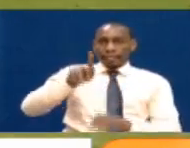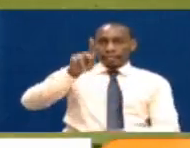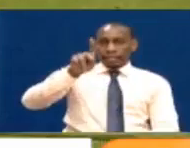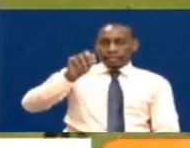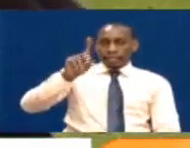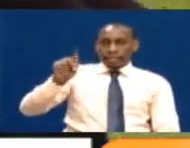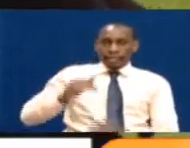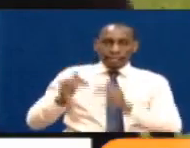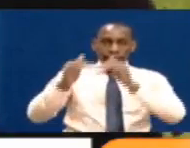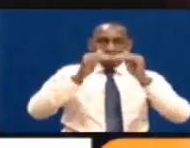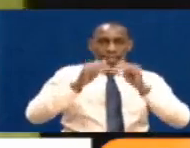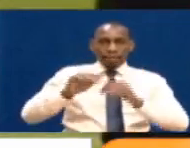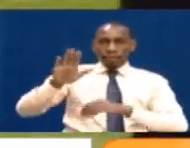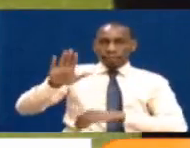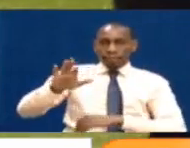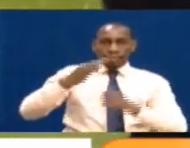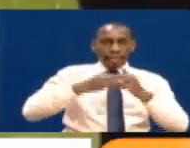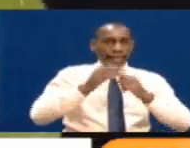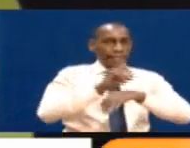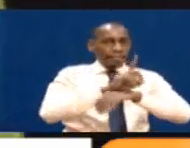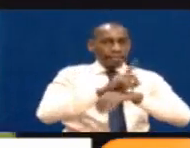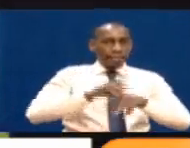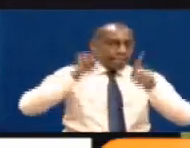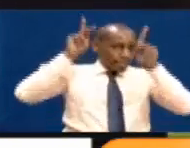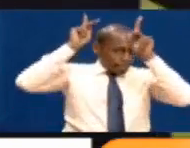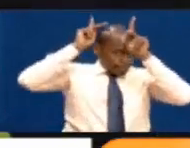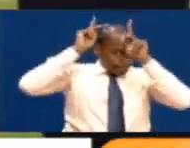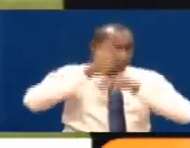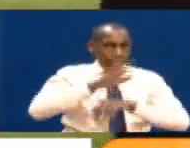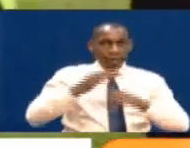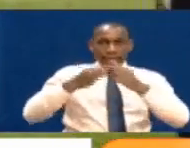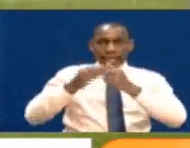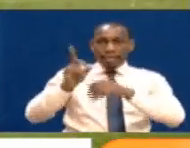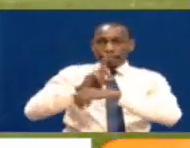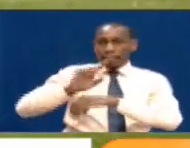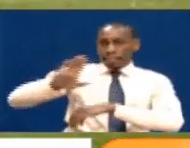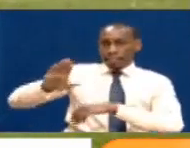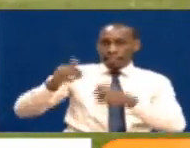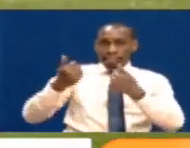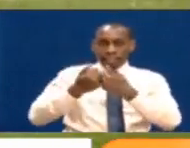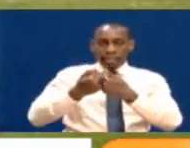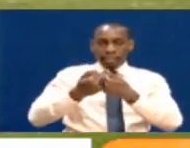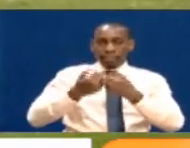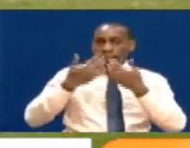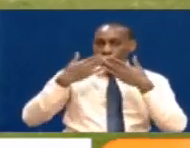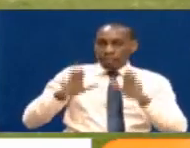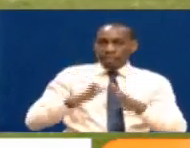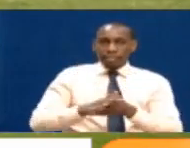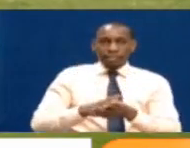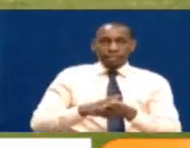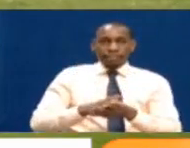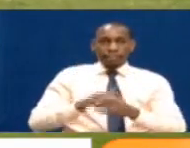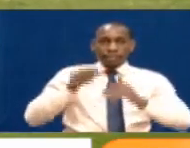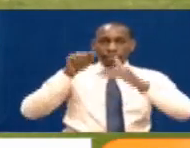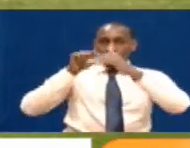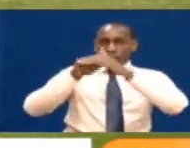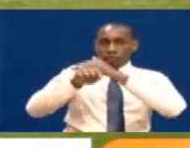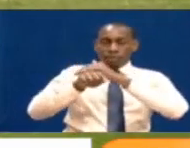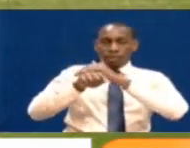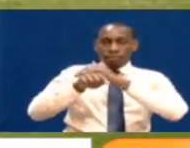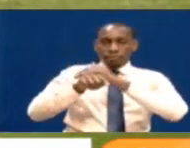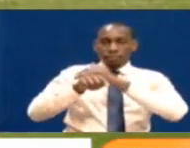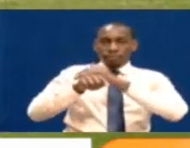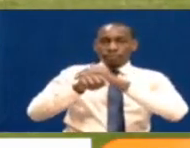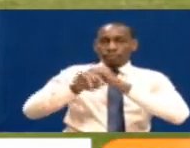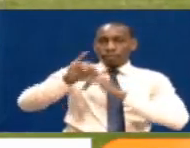restored parity in the 58th minute for Kakamega. 8 minutes from the end of normal play, Bai chipped the ball over an advancing John